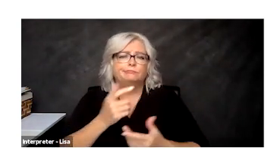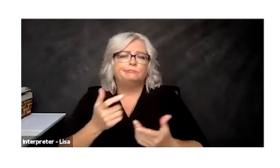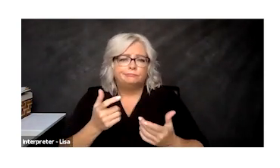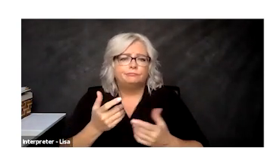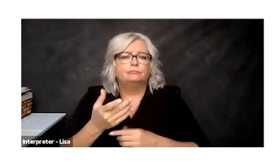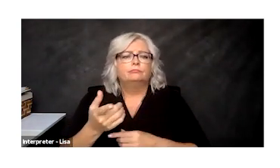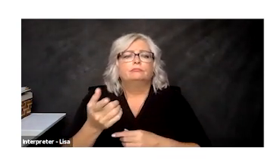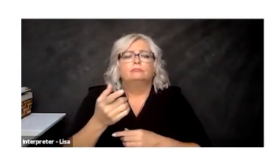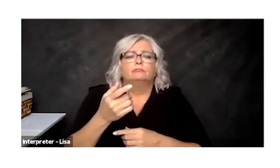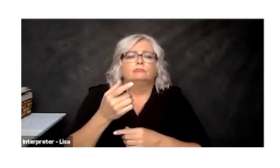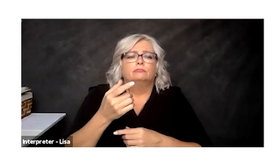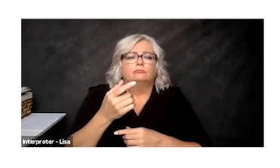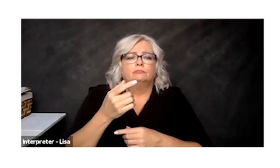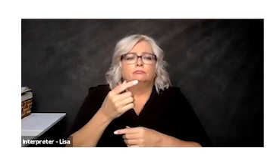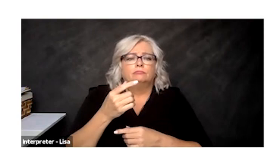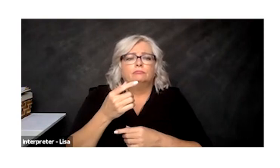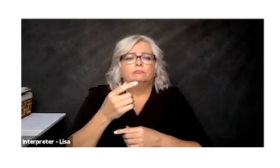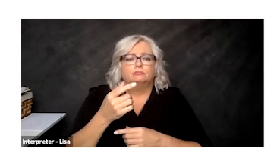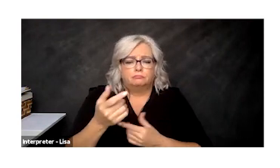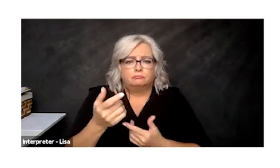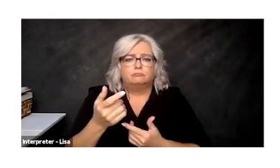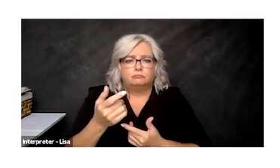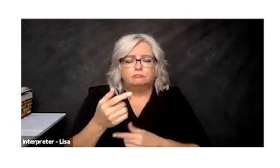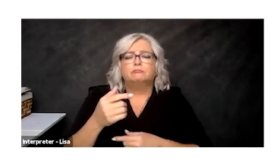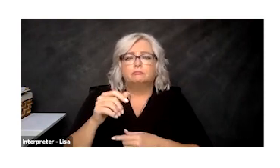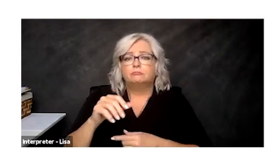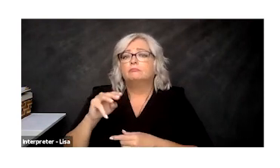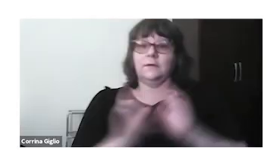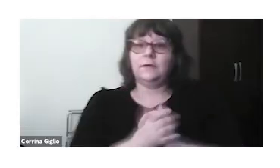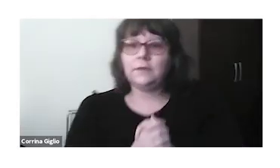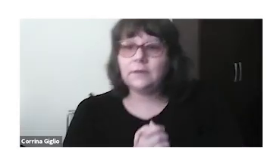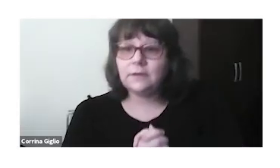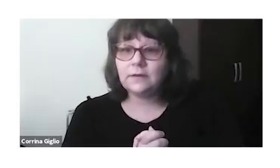phase where she was trying to shed her Disney image, and she